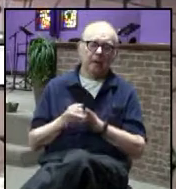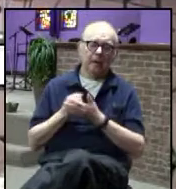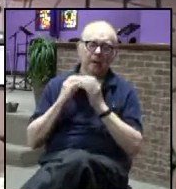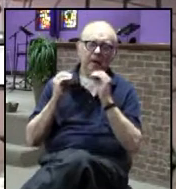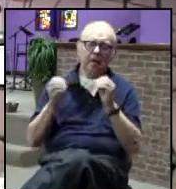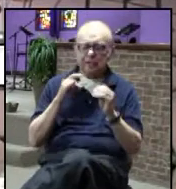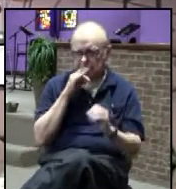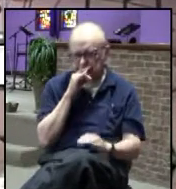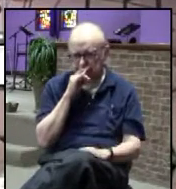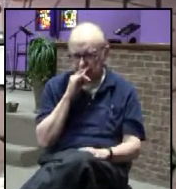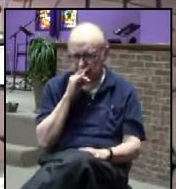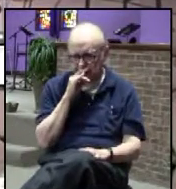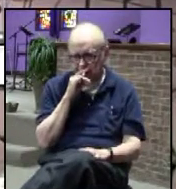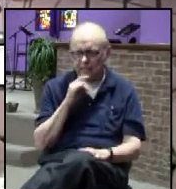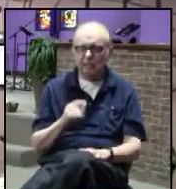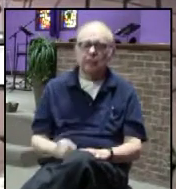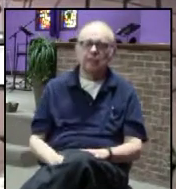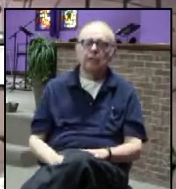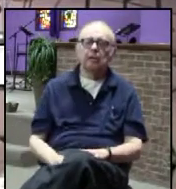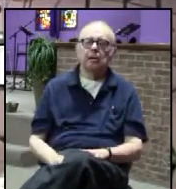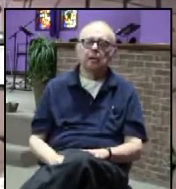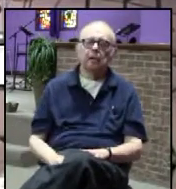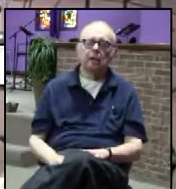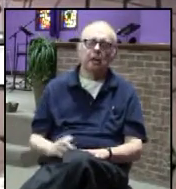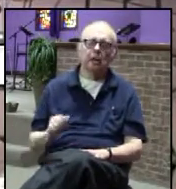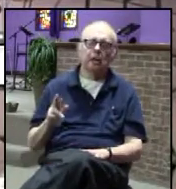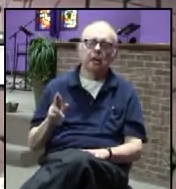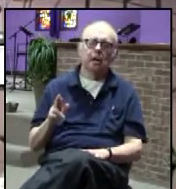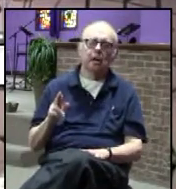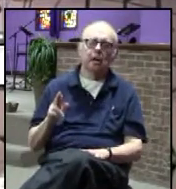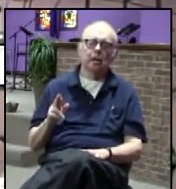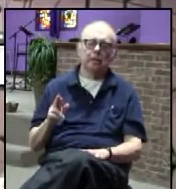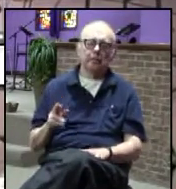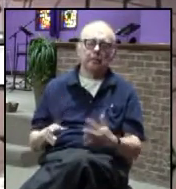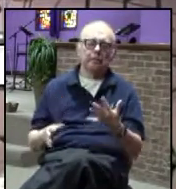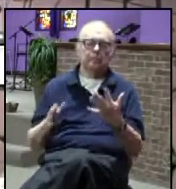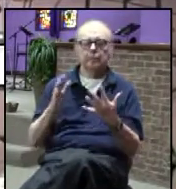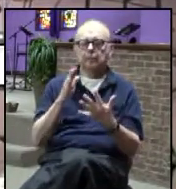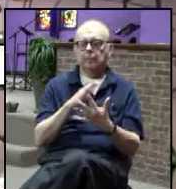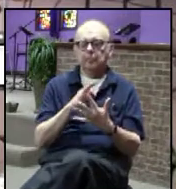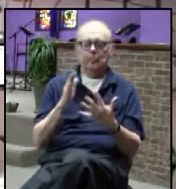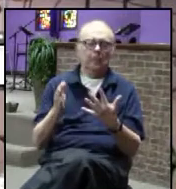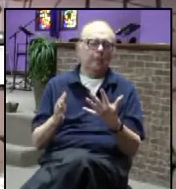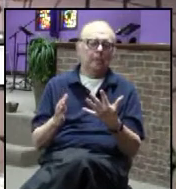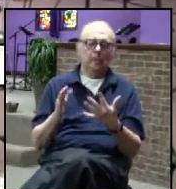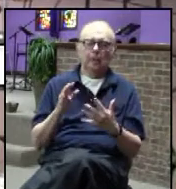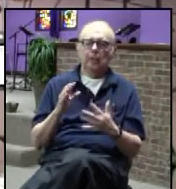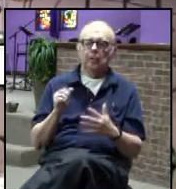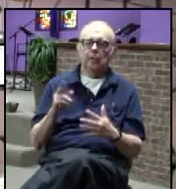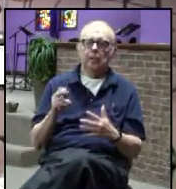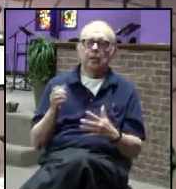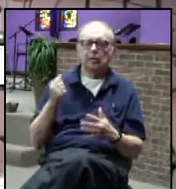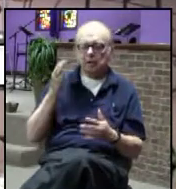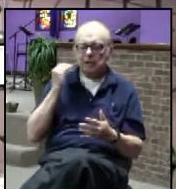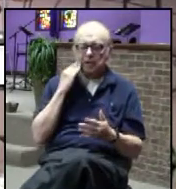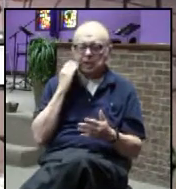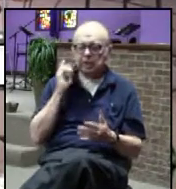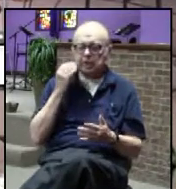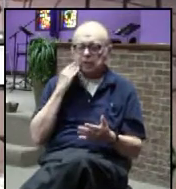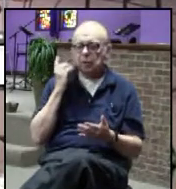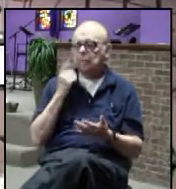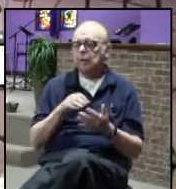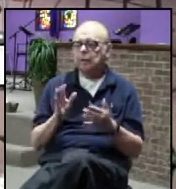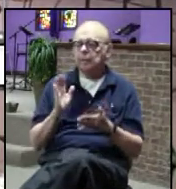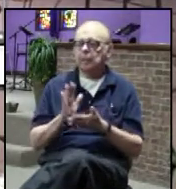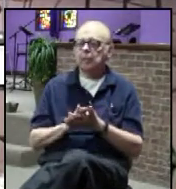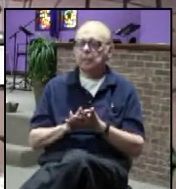these kids. Junior high and senior high kids need to know what they believe